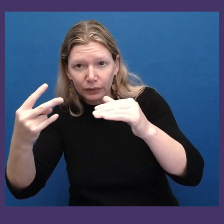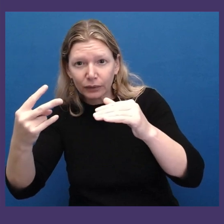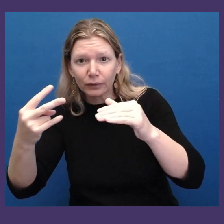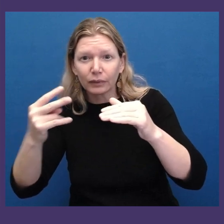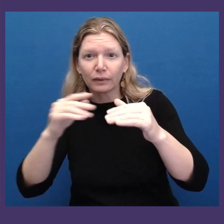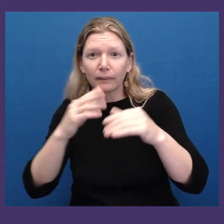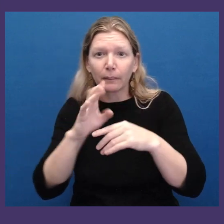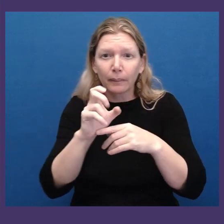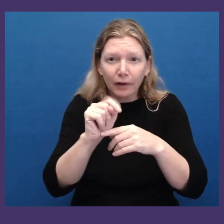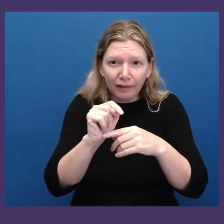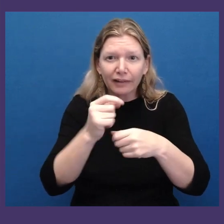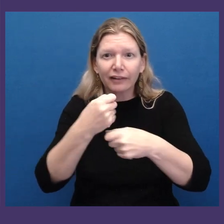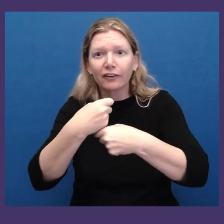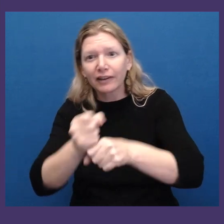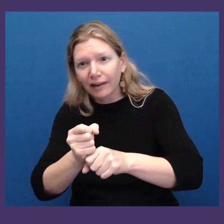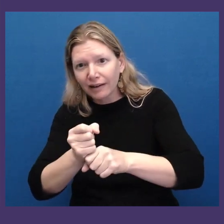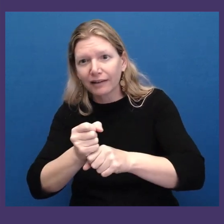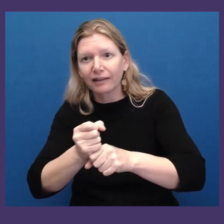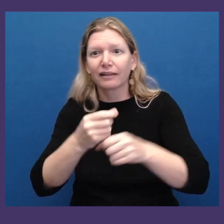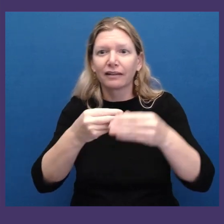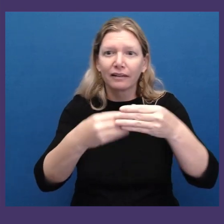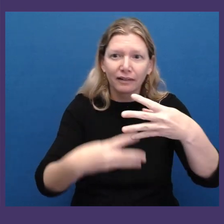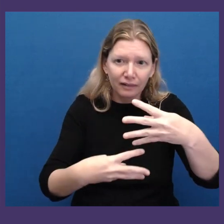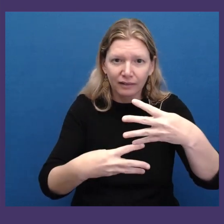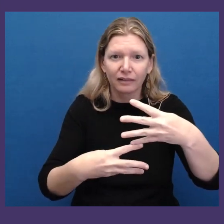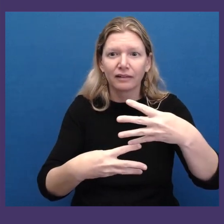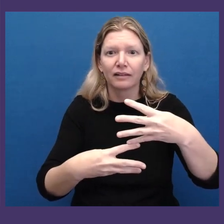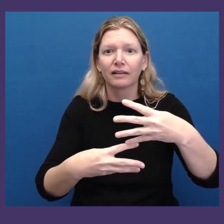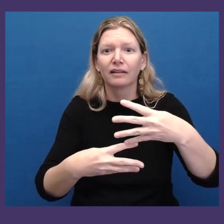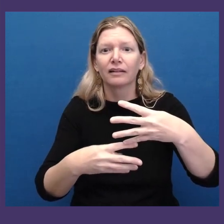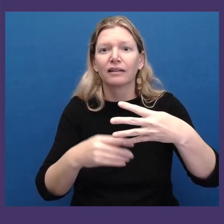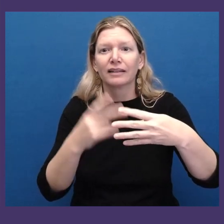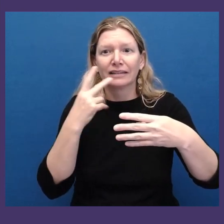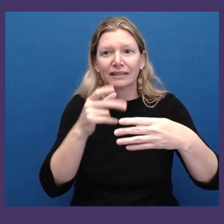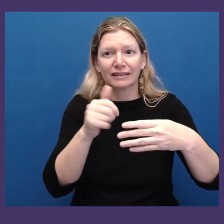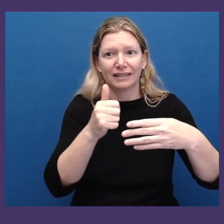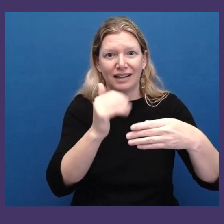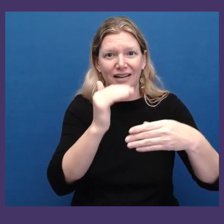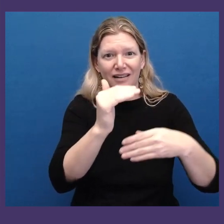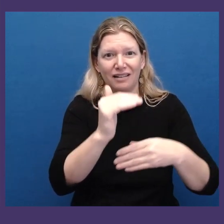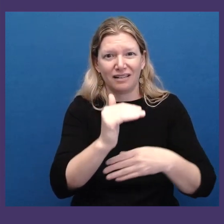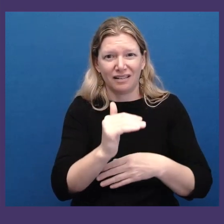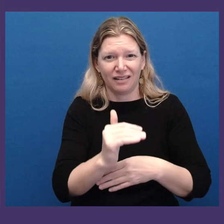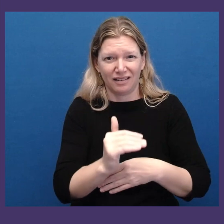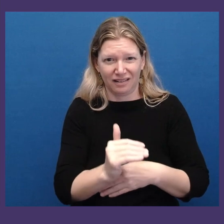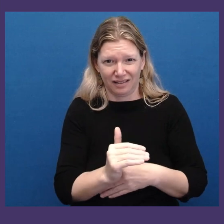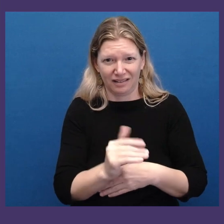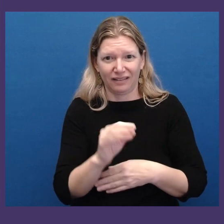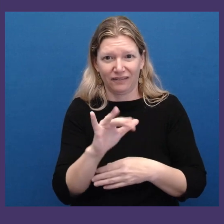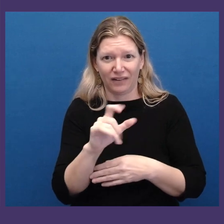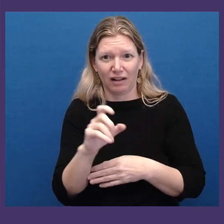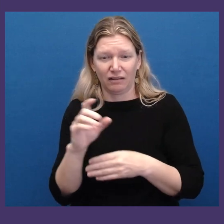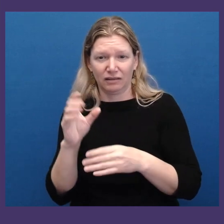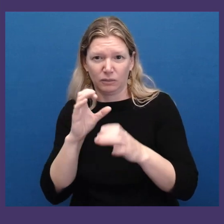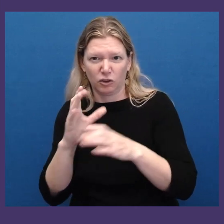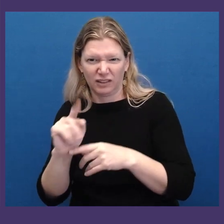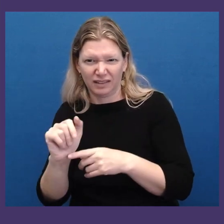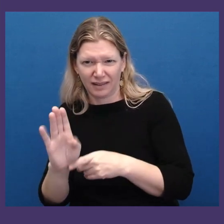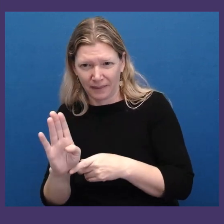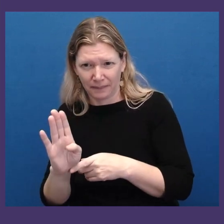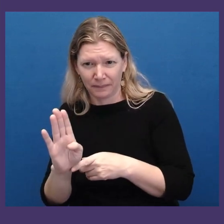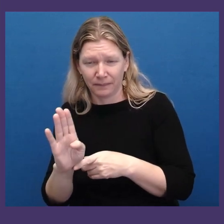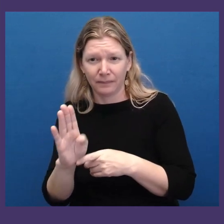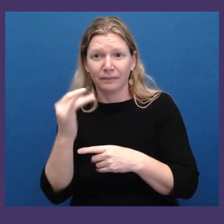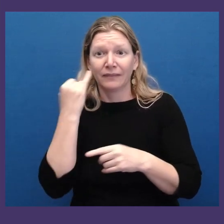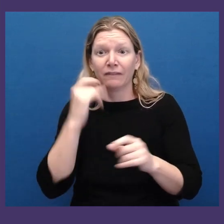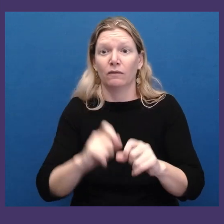the file in the Explorer tab. And if I open heading list, Heading list